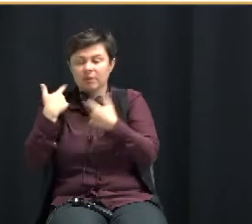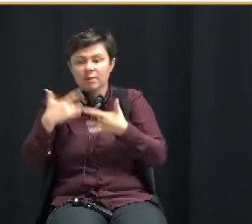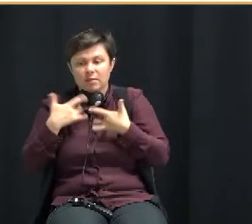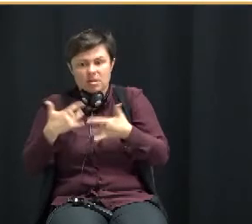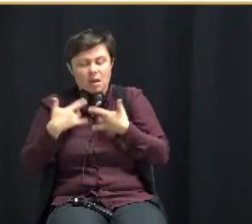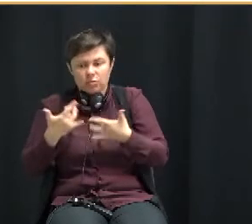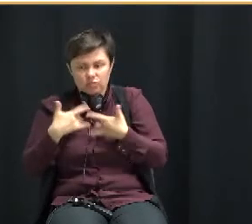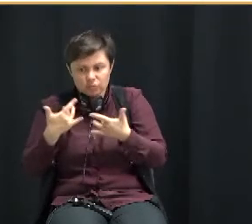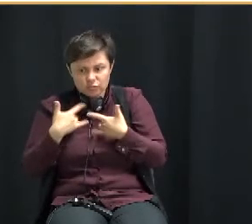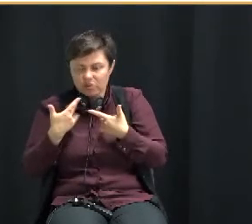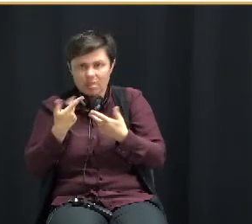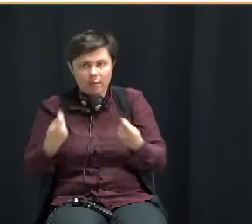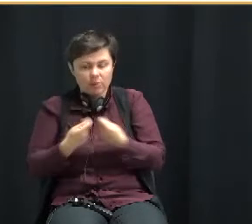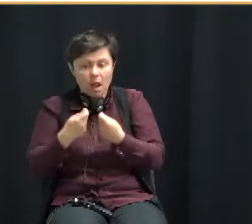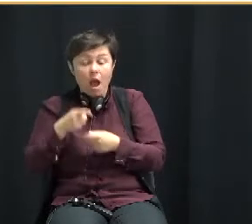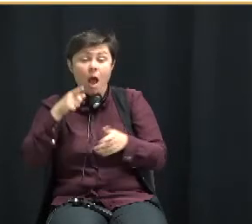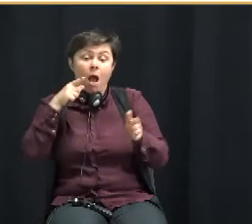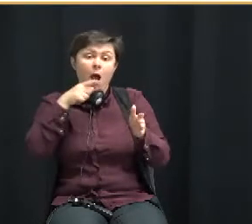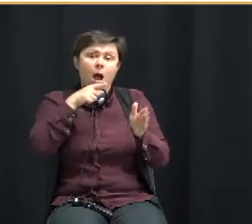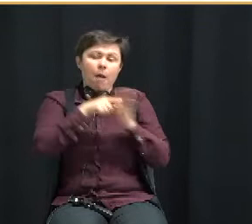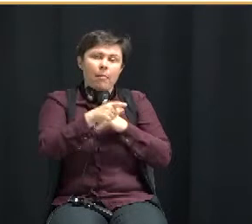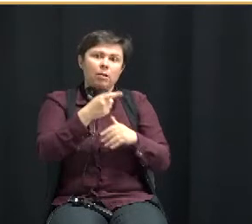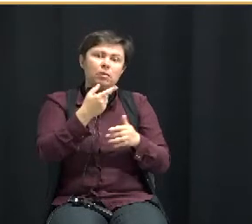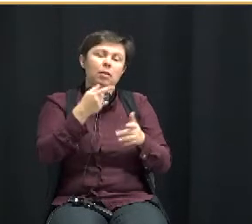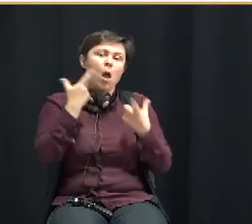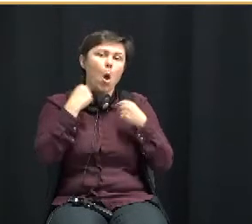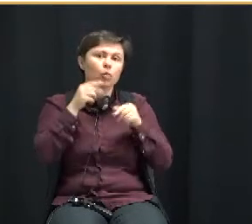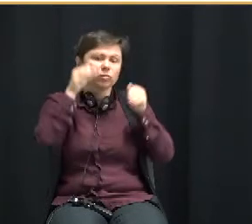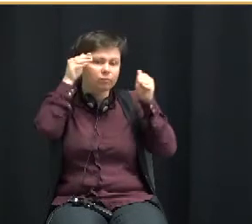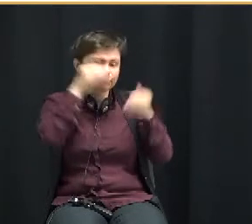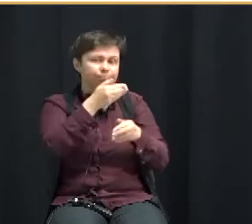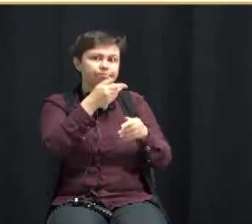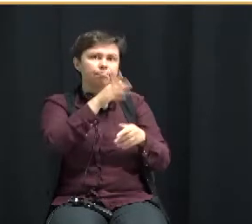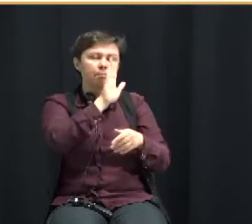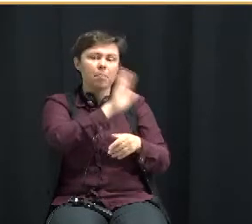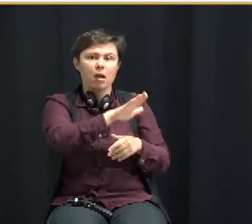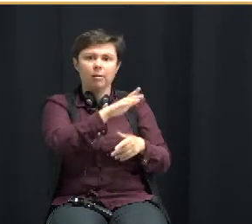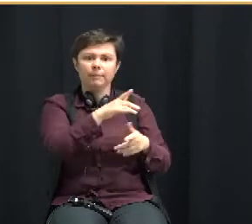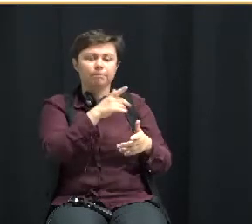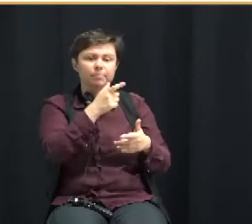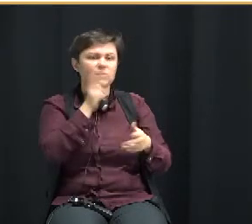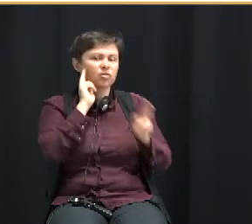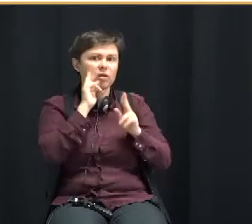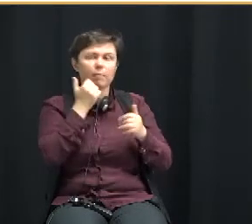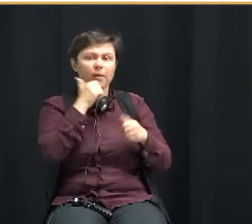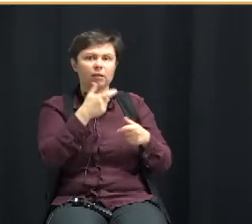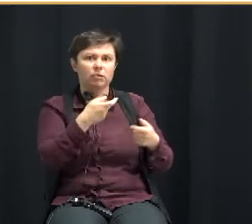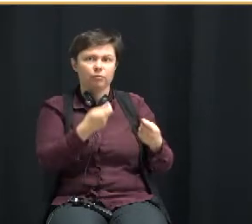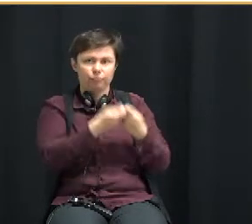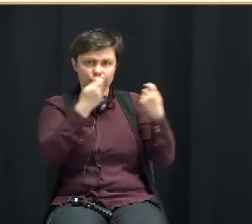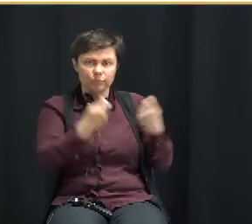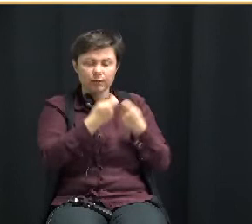not heard, and they don't bother him or her. For people with autistic spectrum